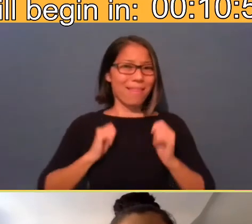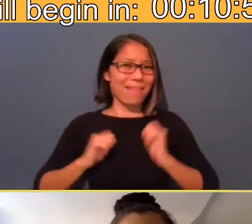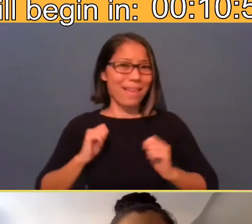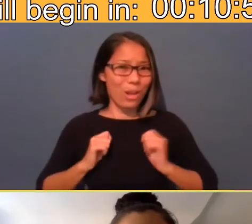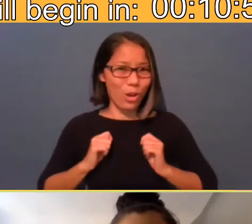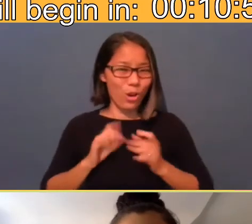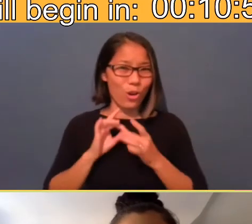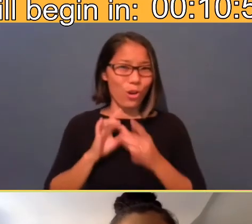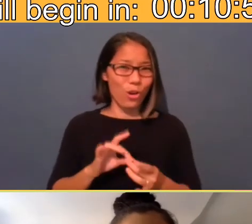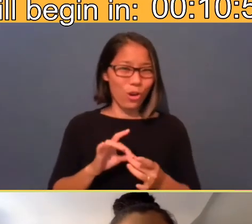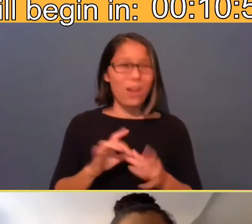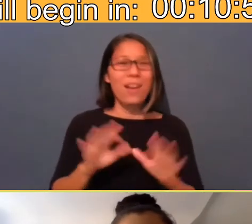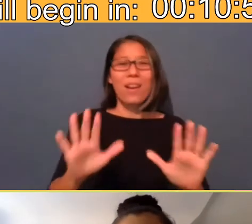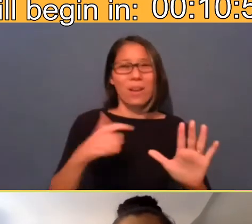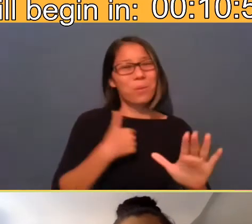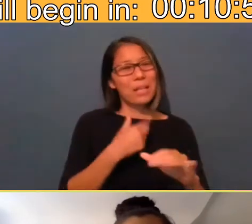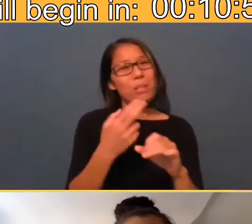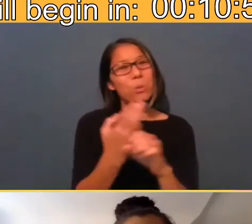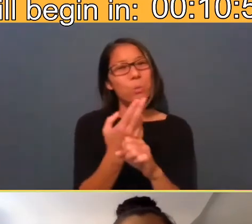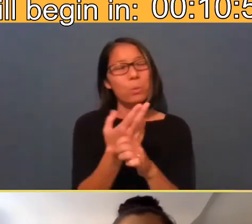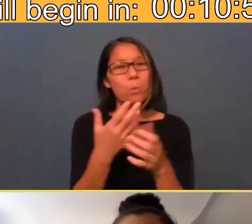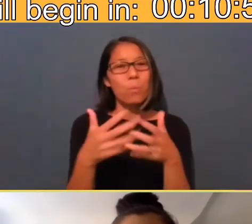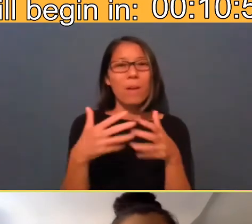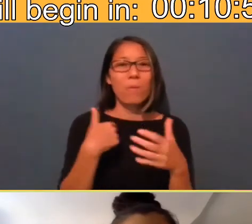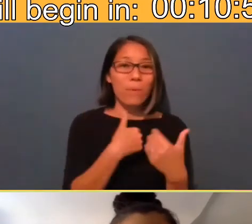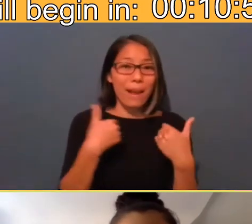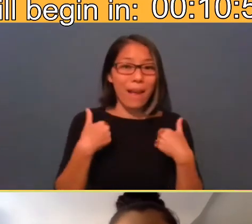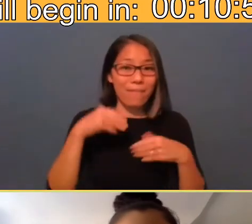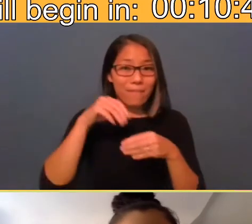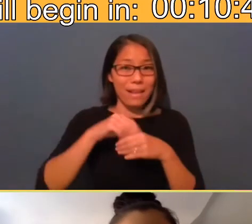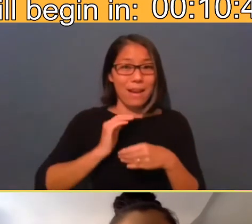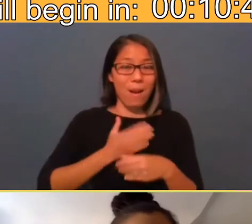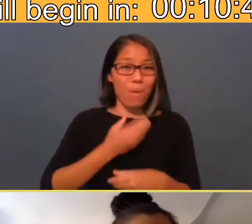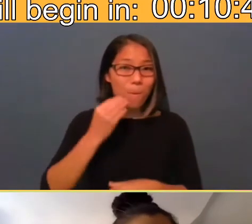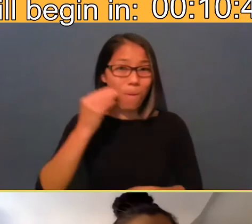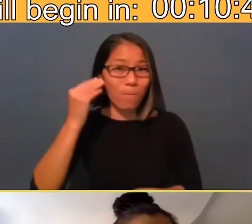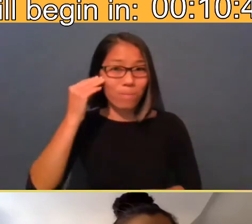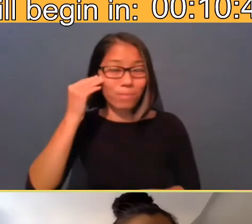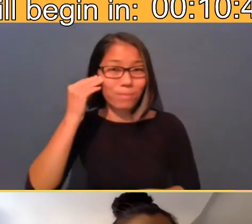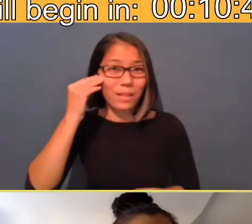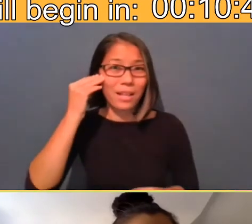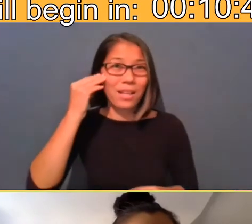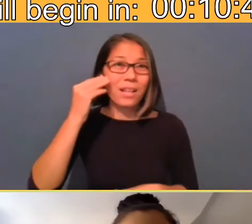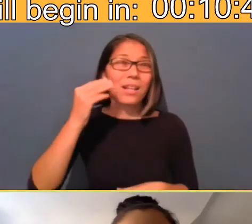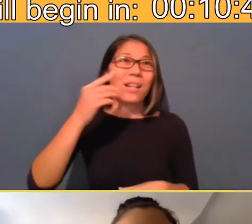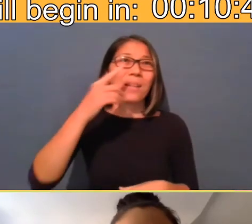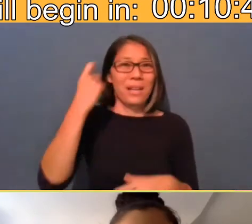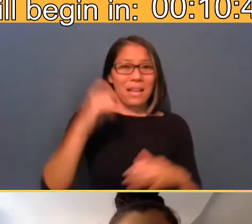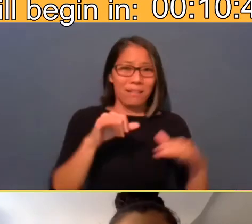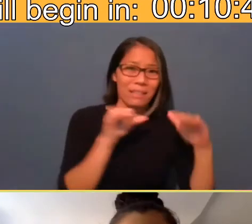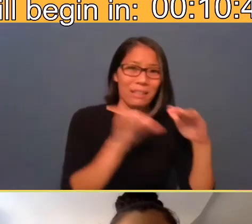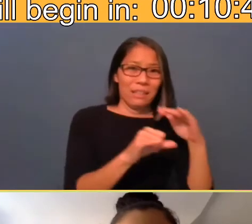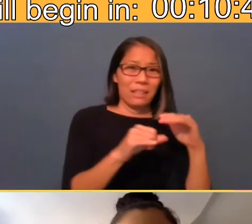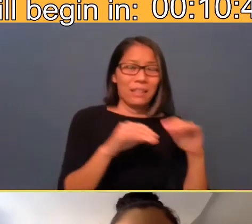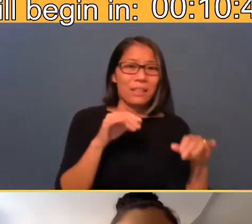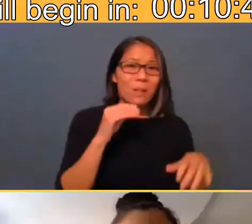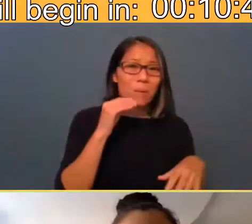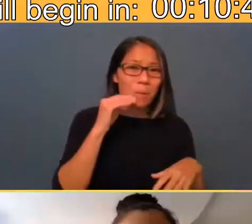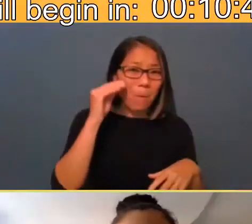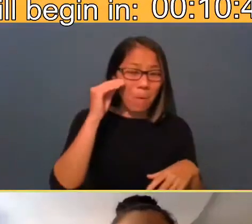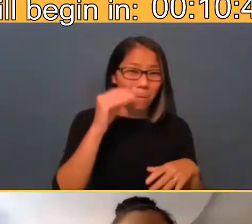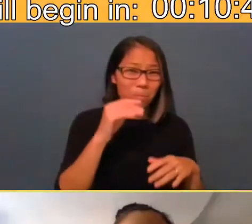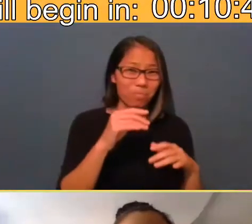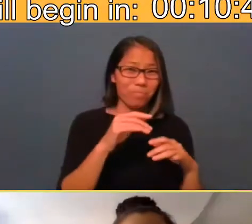what we have in our house, without, because of the quarantine, what are we limited to, and how can